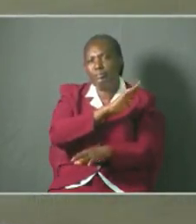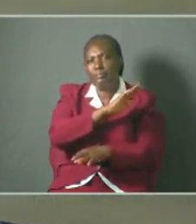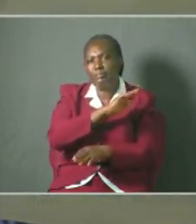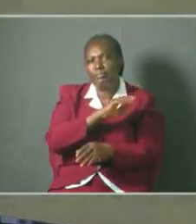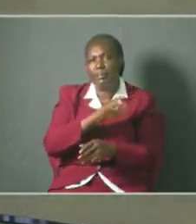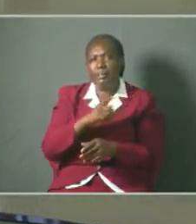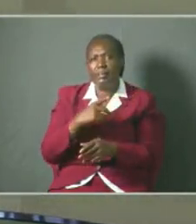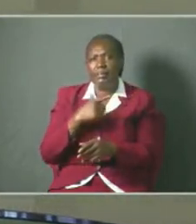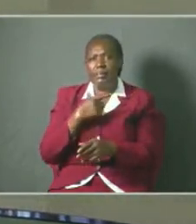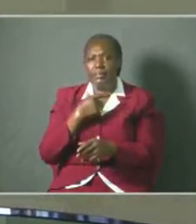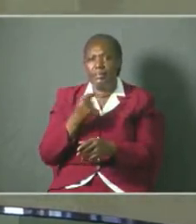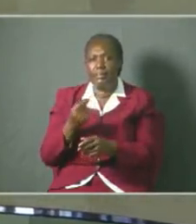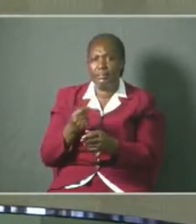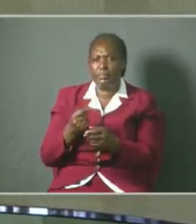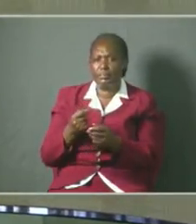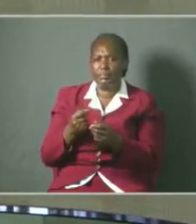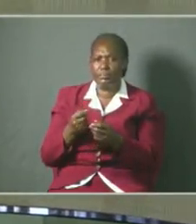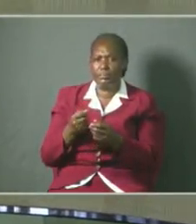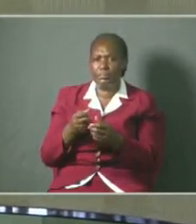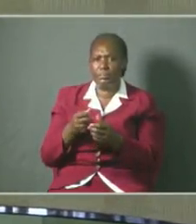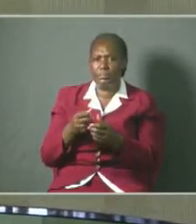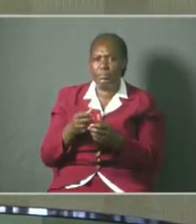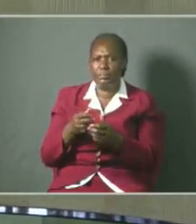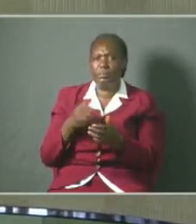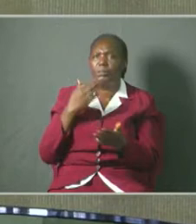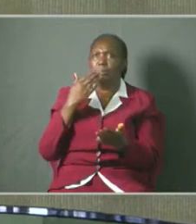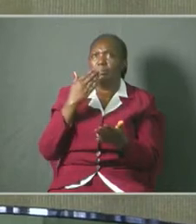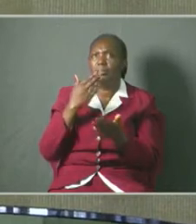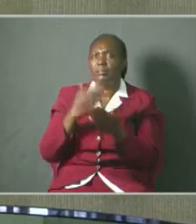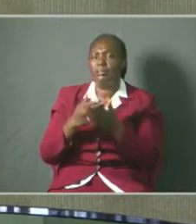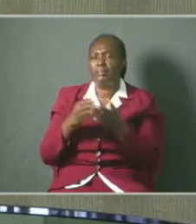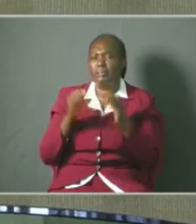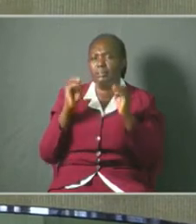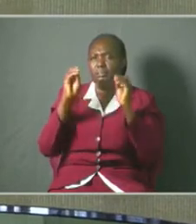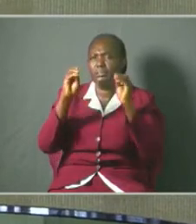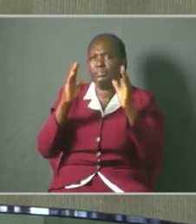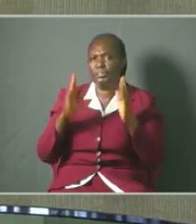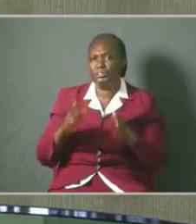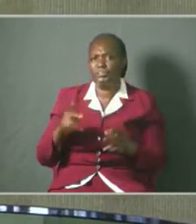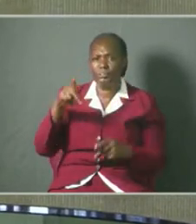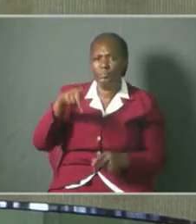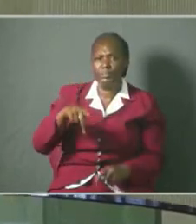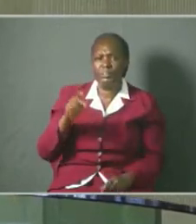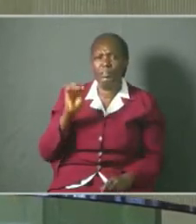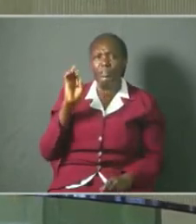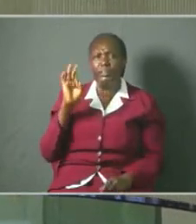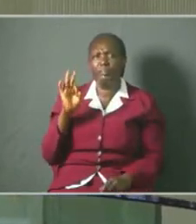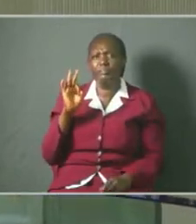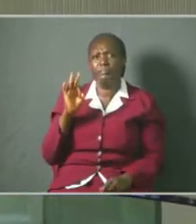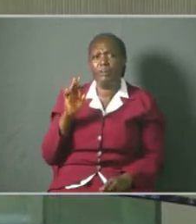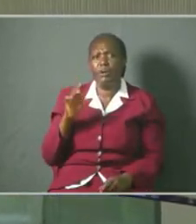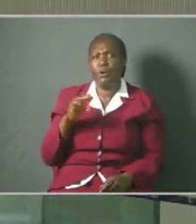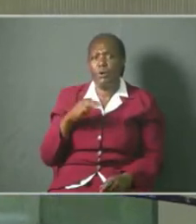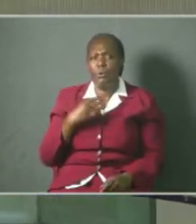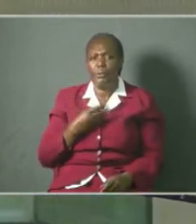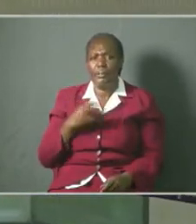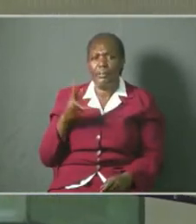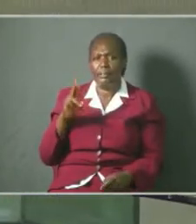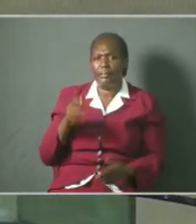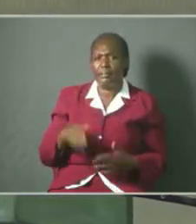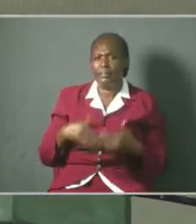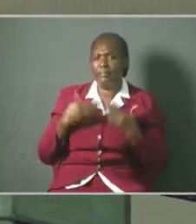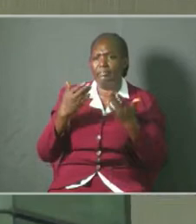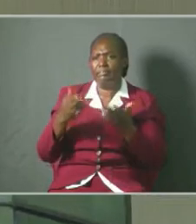would like to appreciate our Pathfinder teachers for the year 2020. So very fast, we've been given 5 minutes. What I'm going to